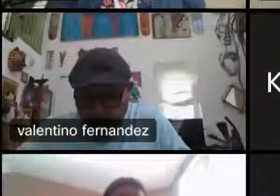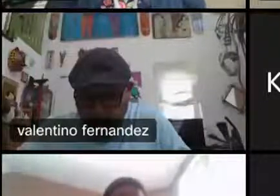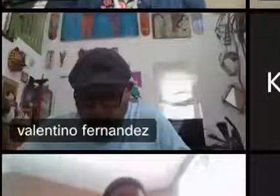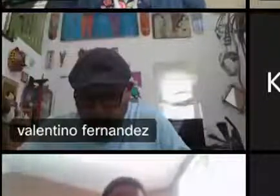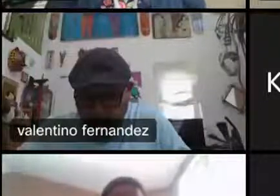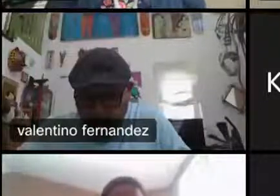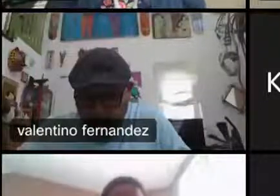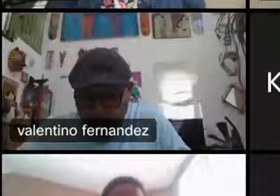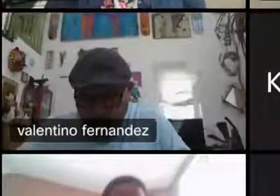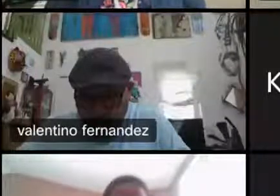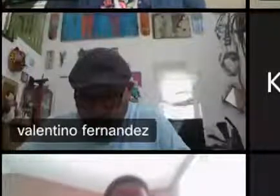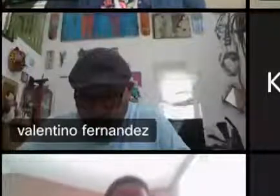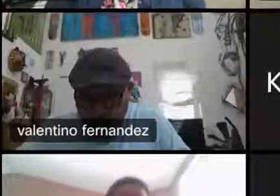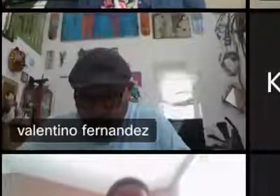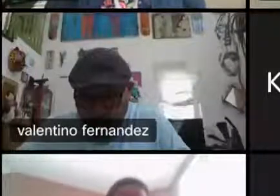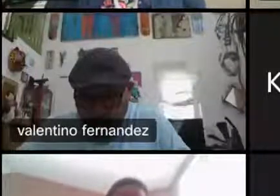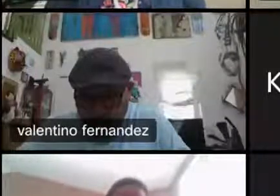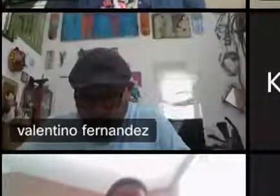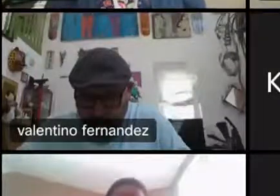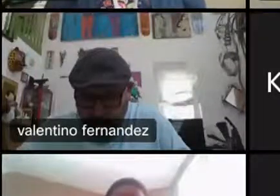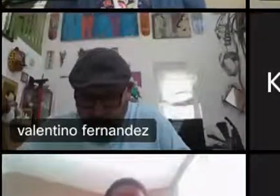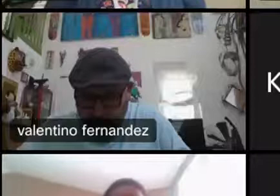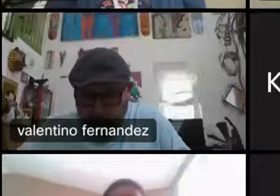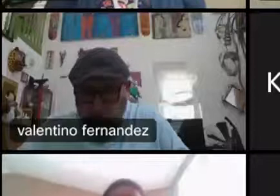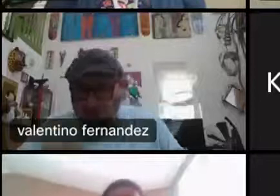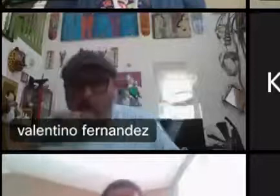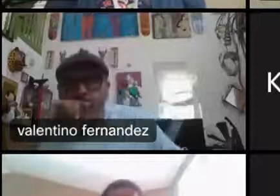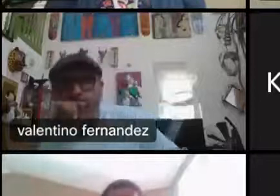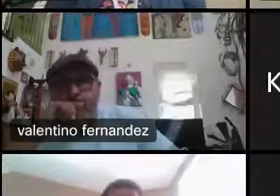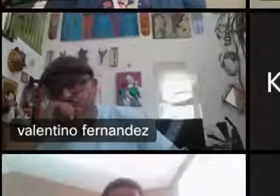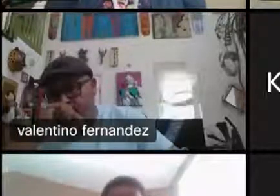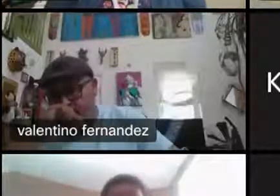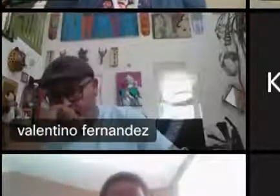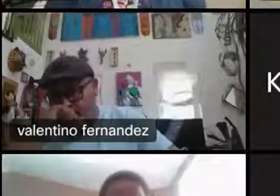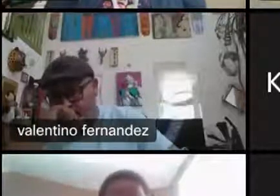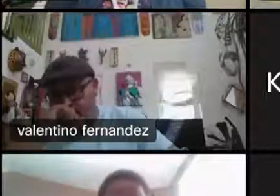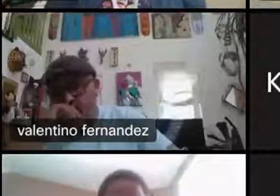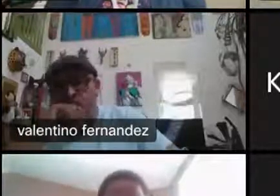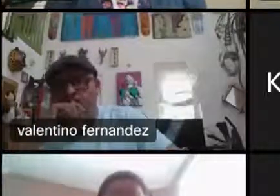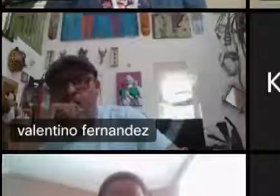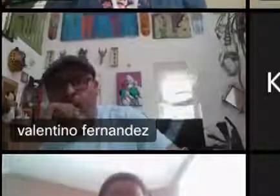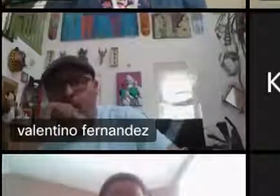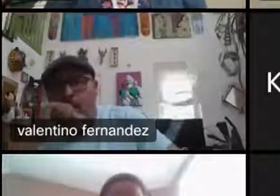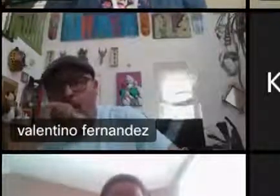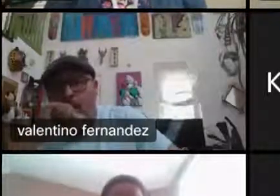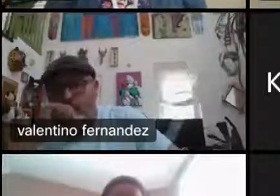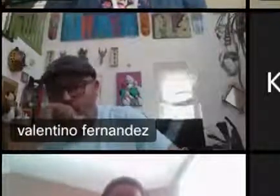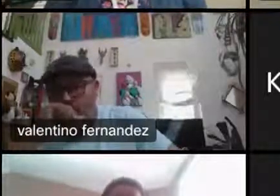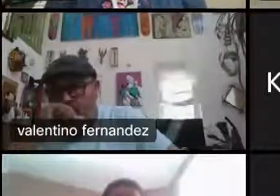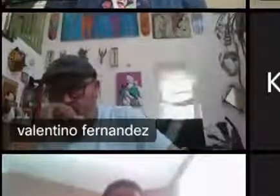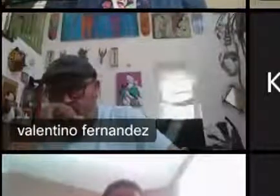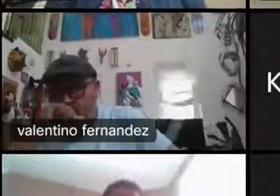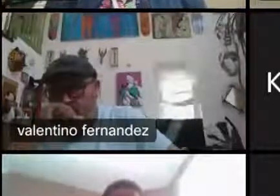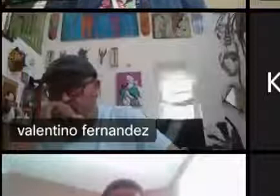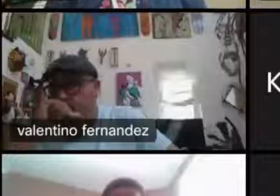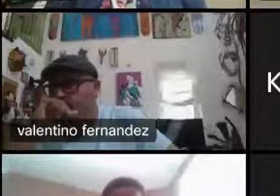it? And if you could just give me an idea. Oh, it should have been sent